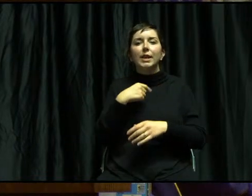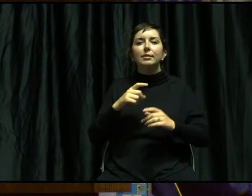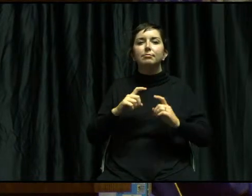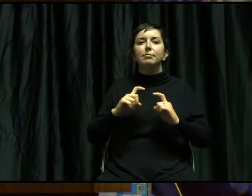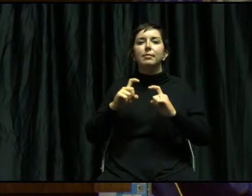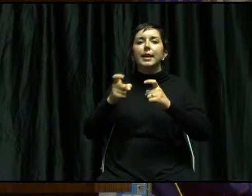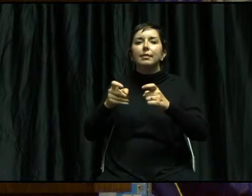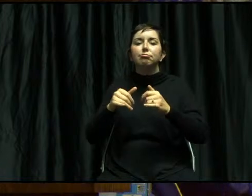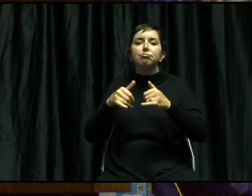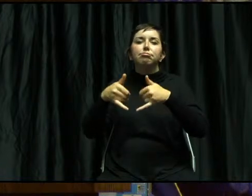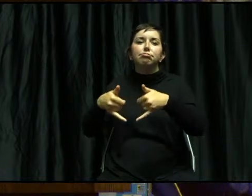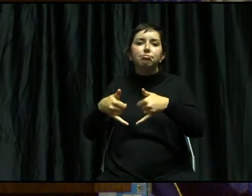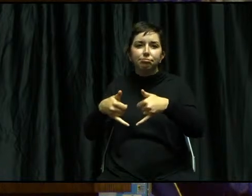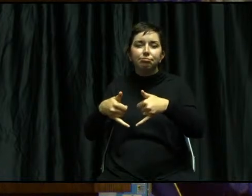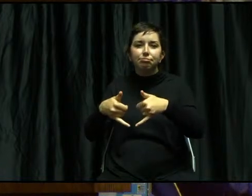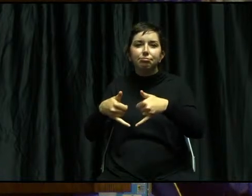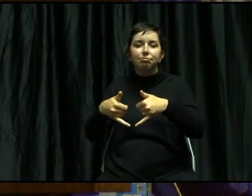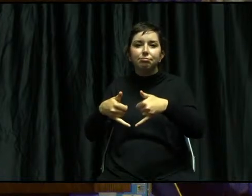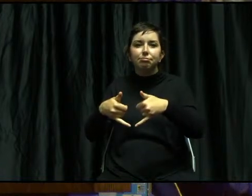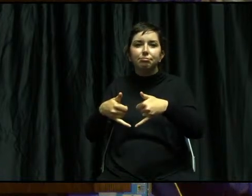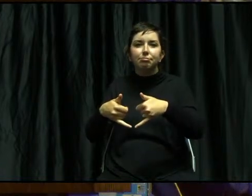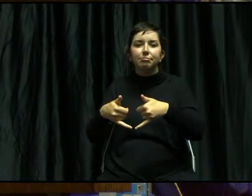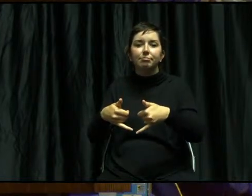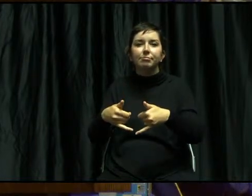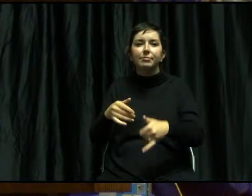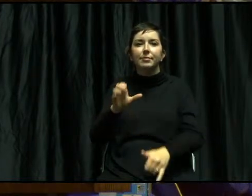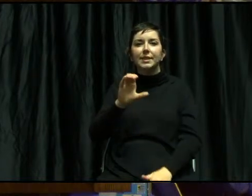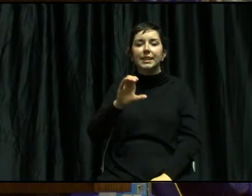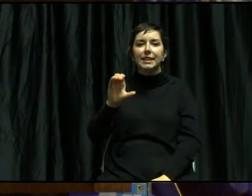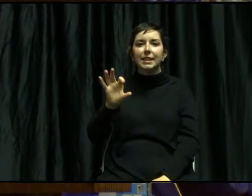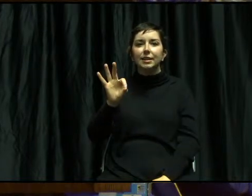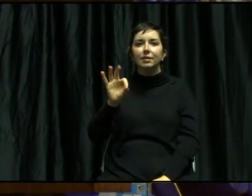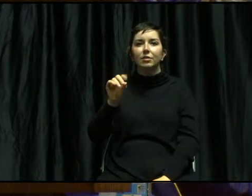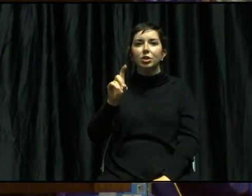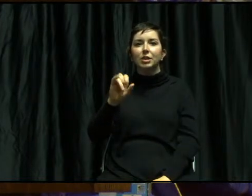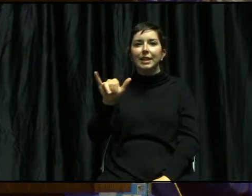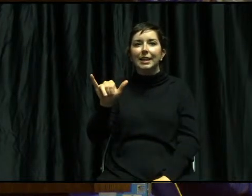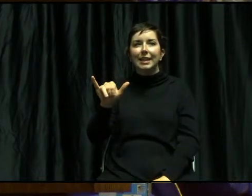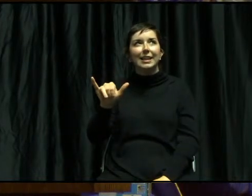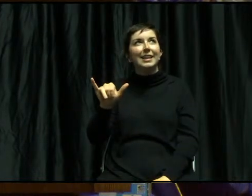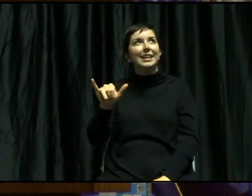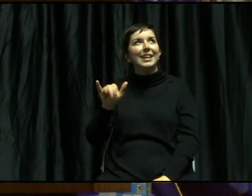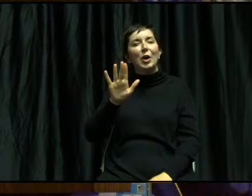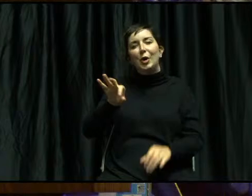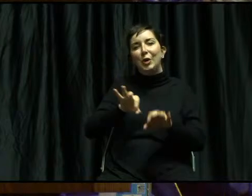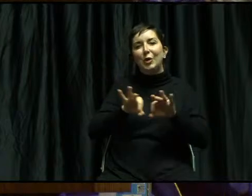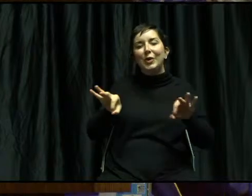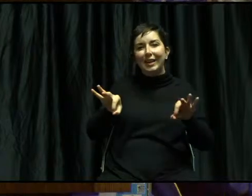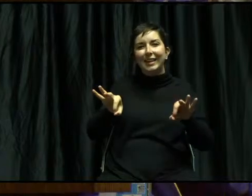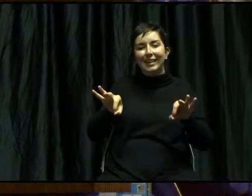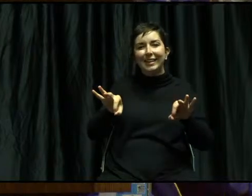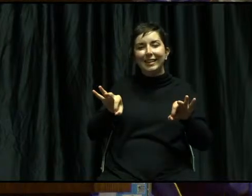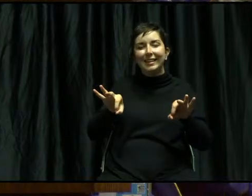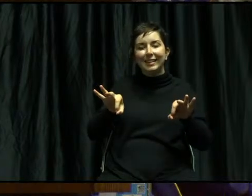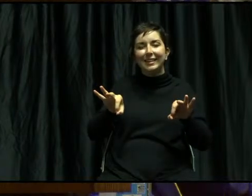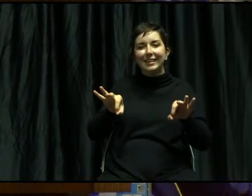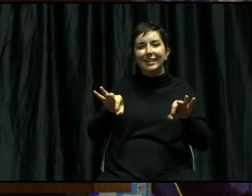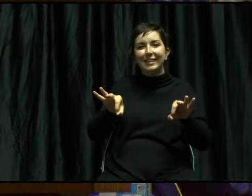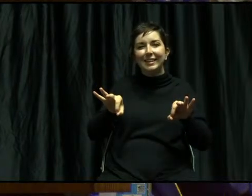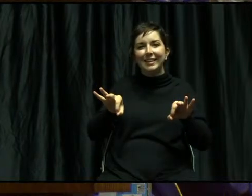upon Cecilia Cece Foxley. That's right. I thought you'd say Cece. The degree. I didn't know who Cecilia